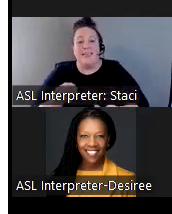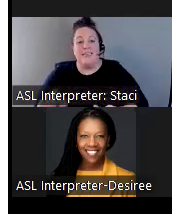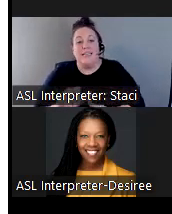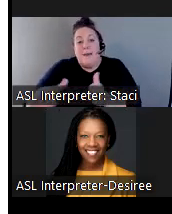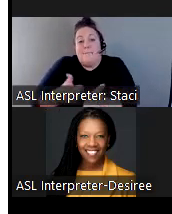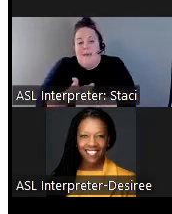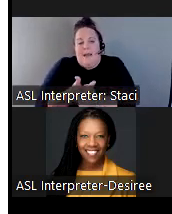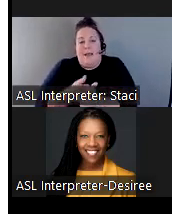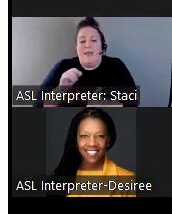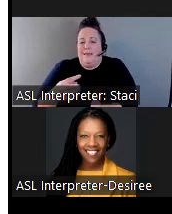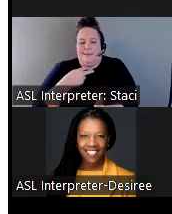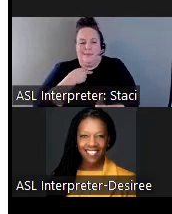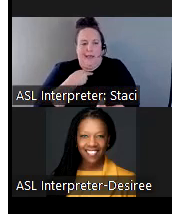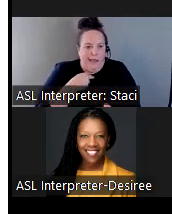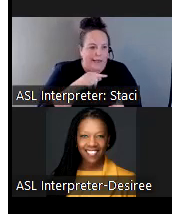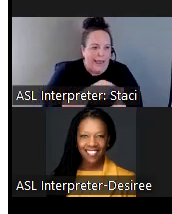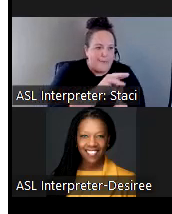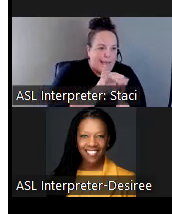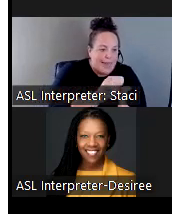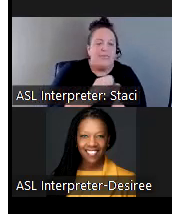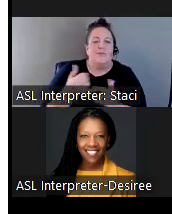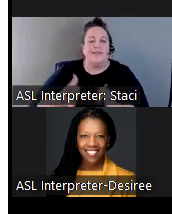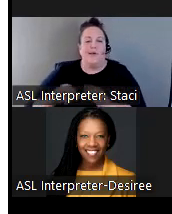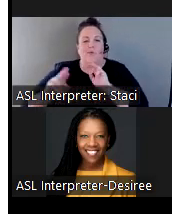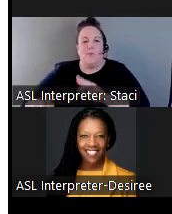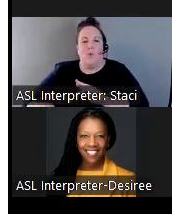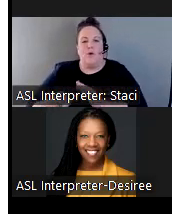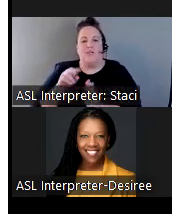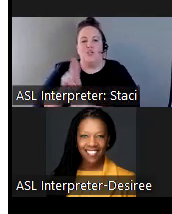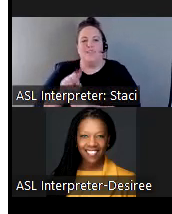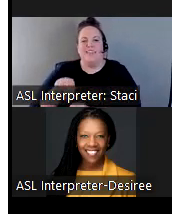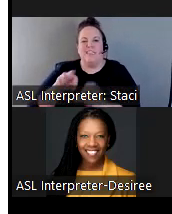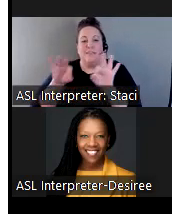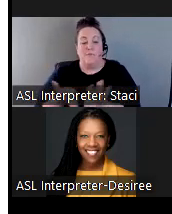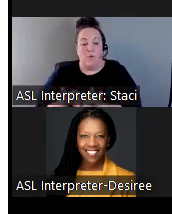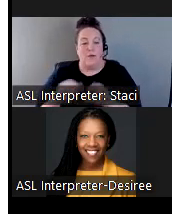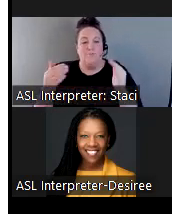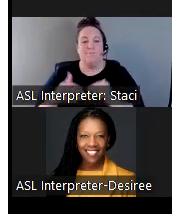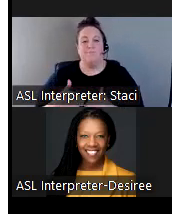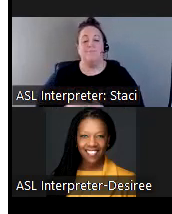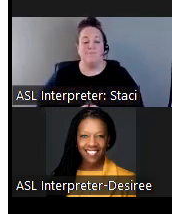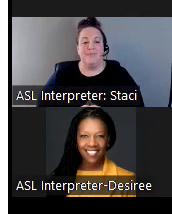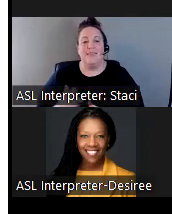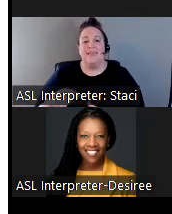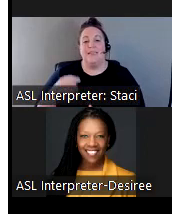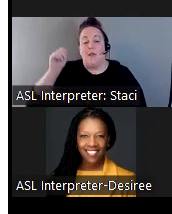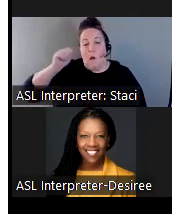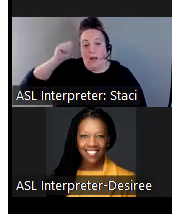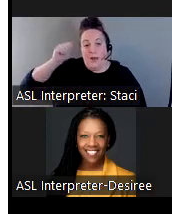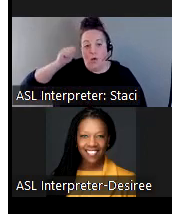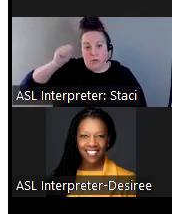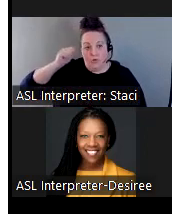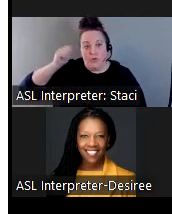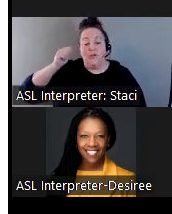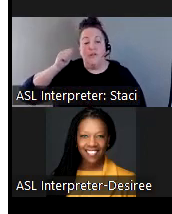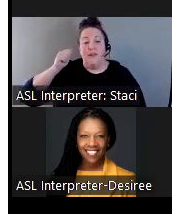alternative. If you get stuck, you can still provide that report. Right. Let's go to the next one. And this is for the audiologist. Again,